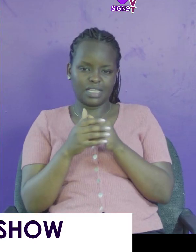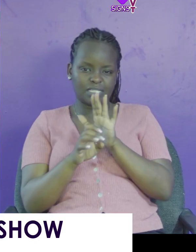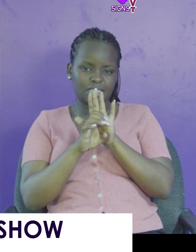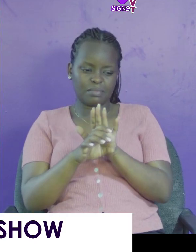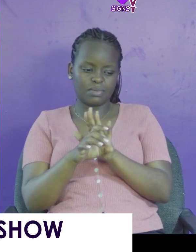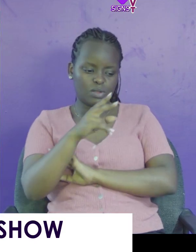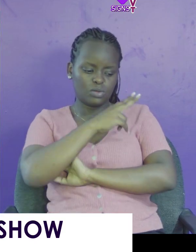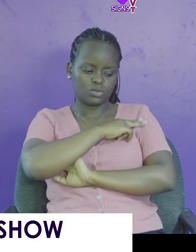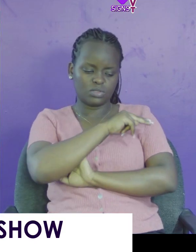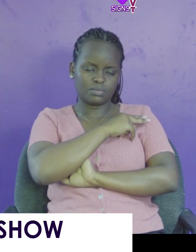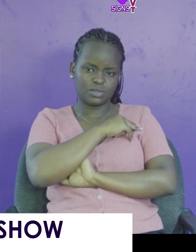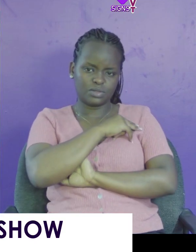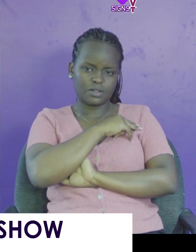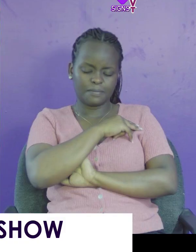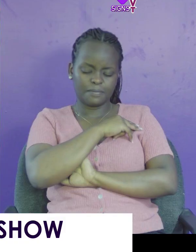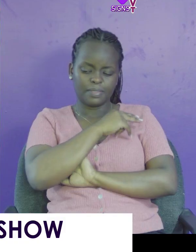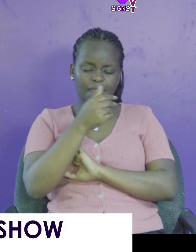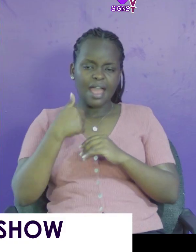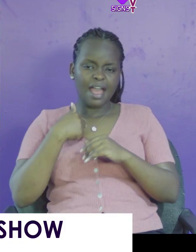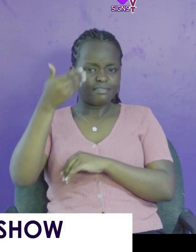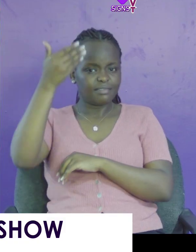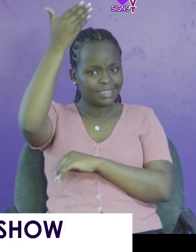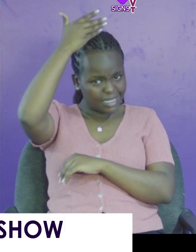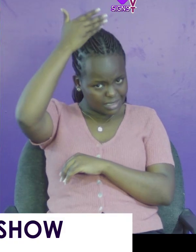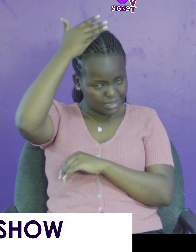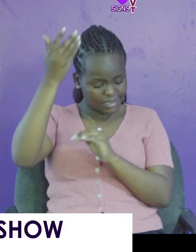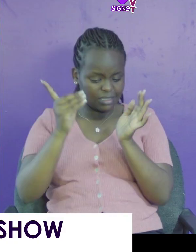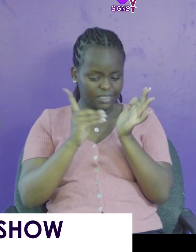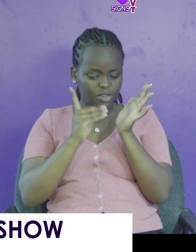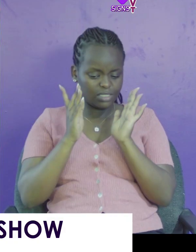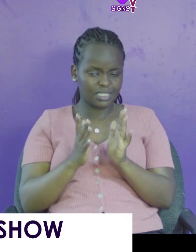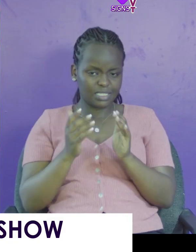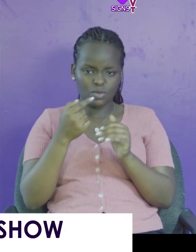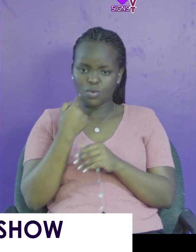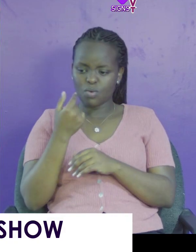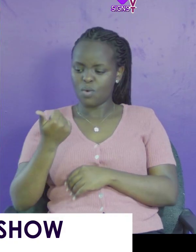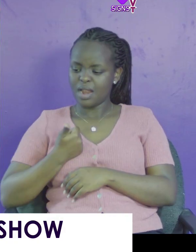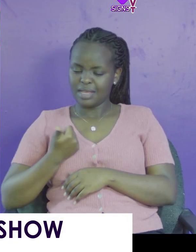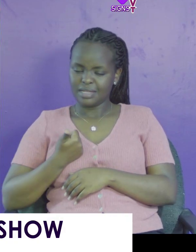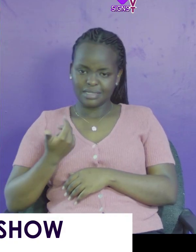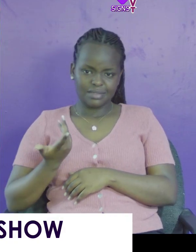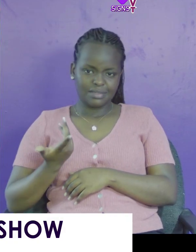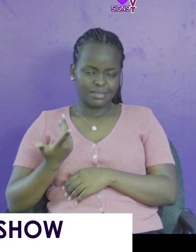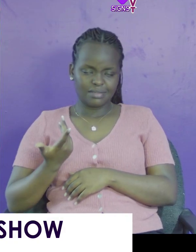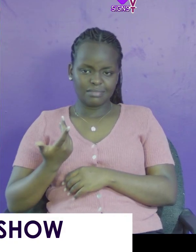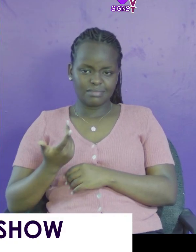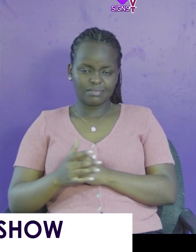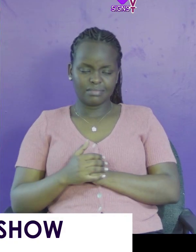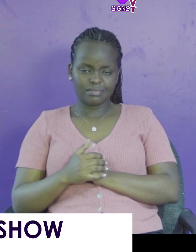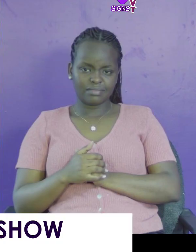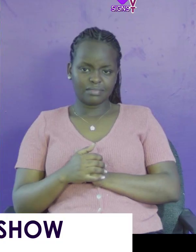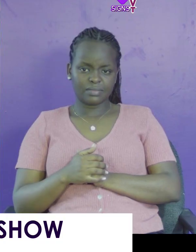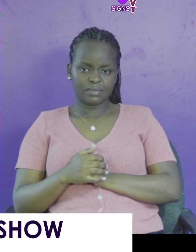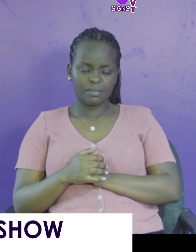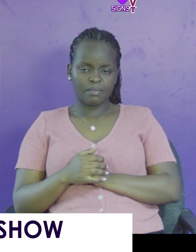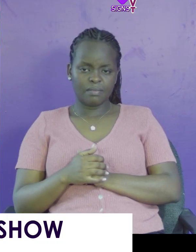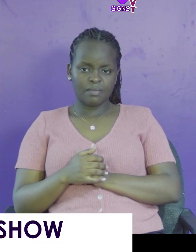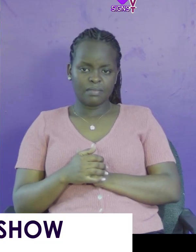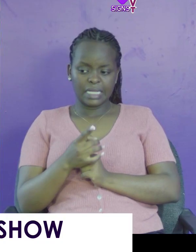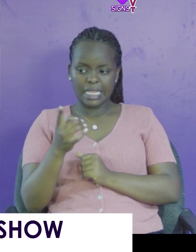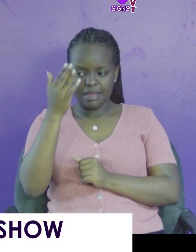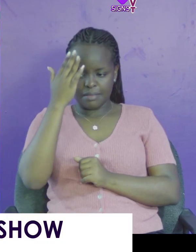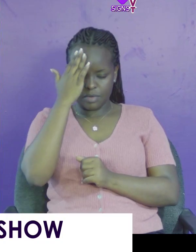Because we have nurses, we have doctors who are girls. I mean, they have learned, they know how to